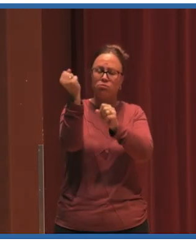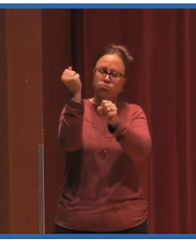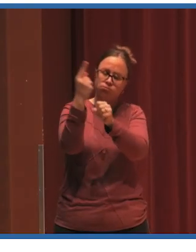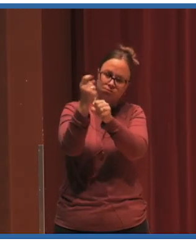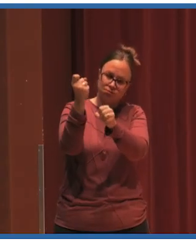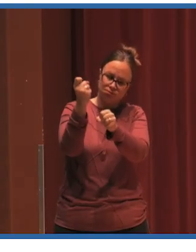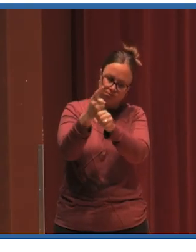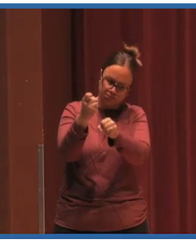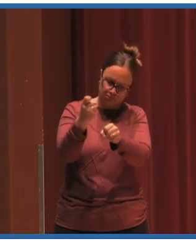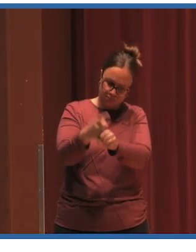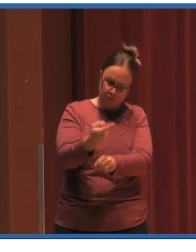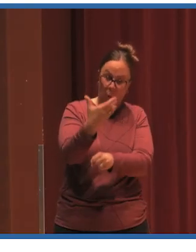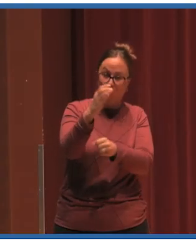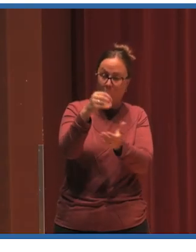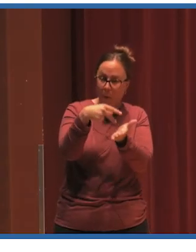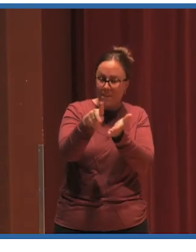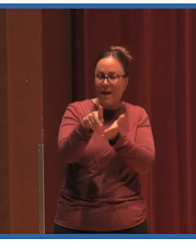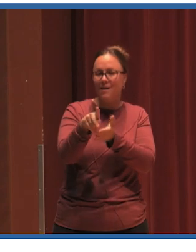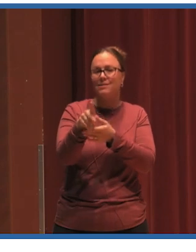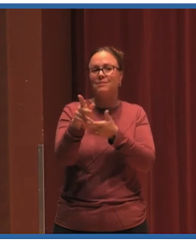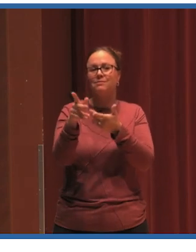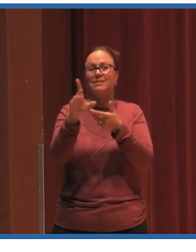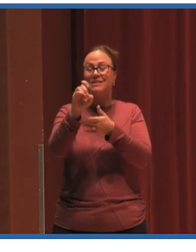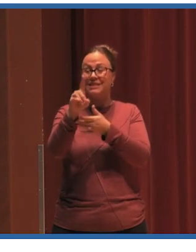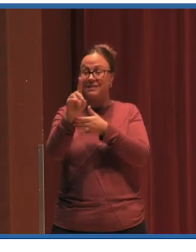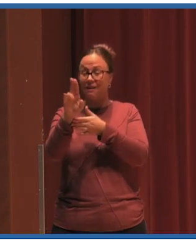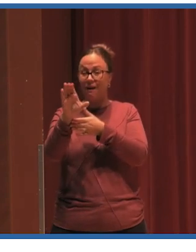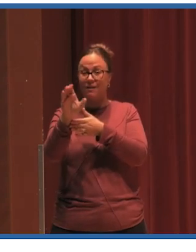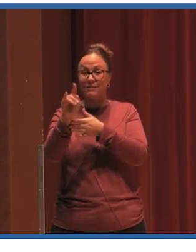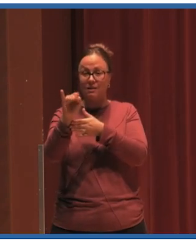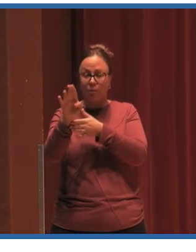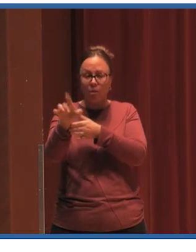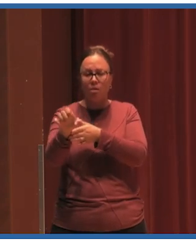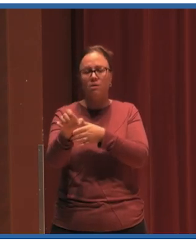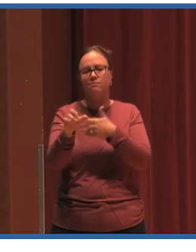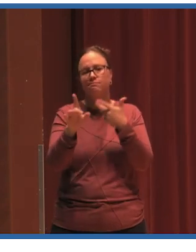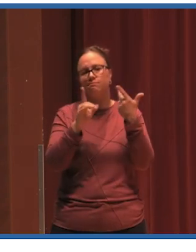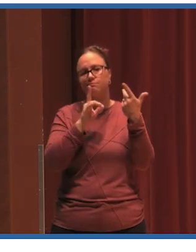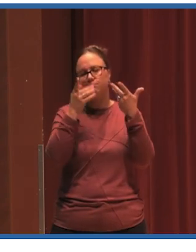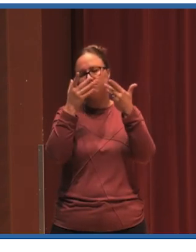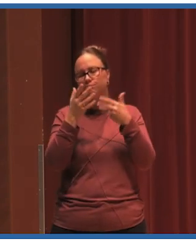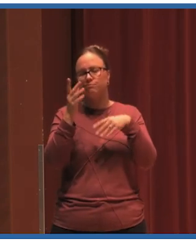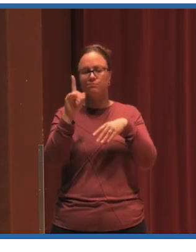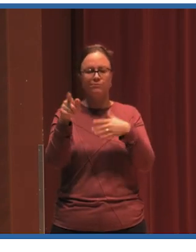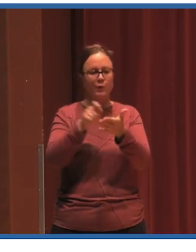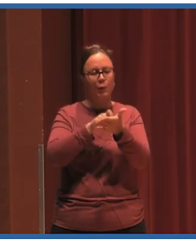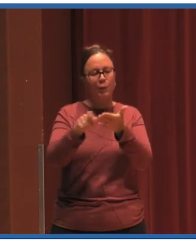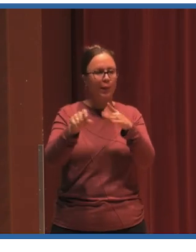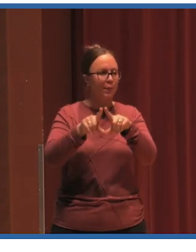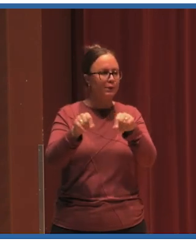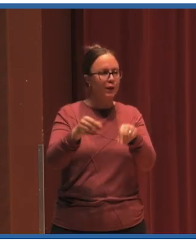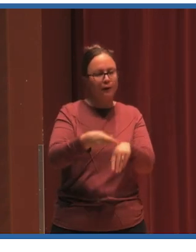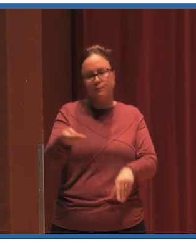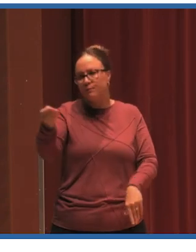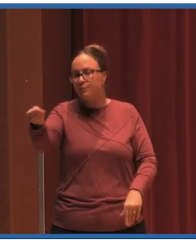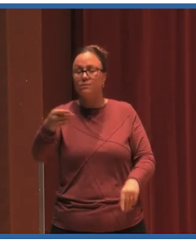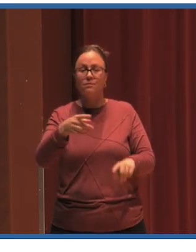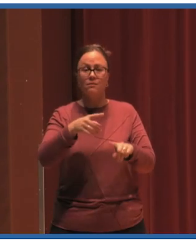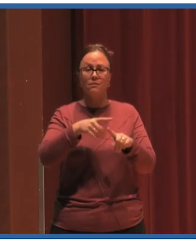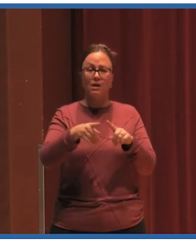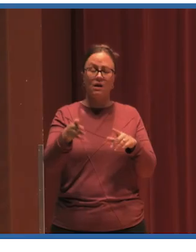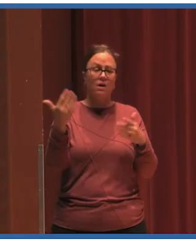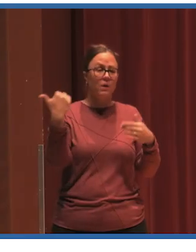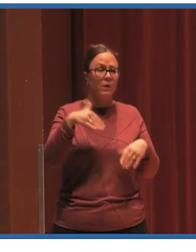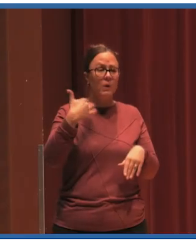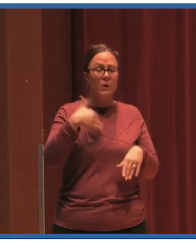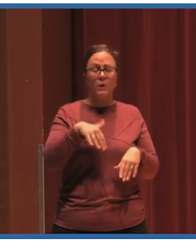in copays and deductibles. And many of us are fortunate enough that we just write the check, but that bankrupts